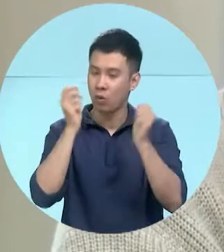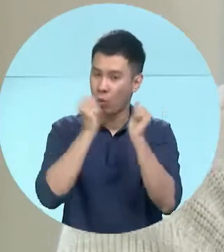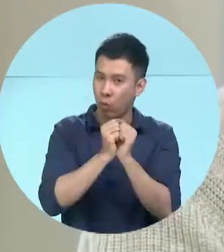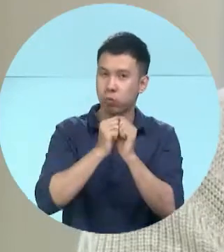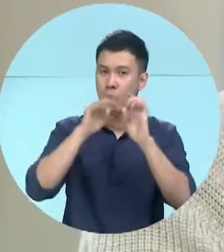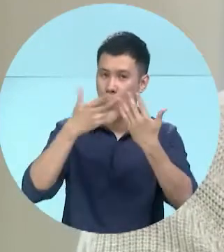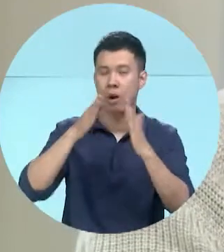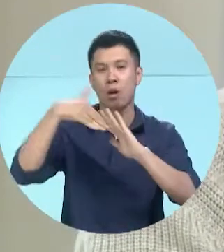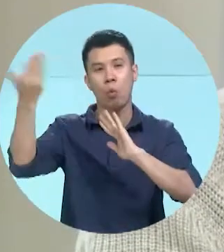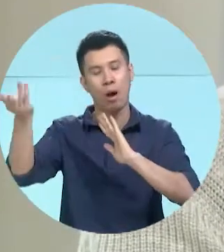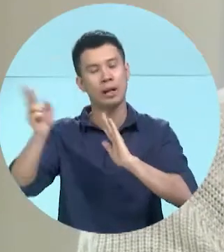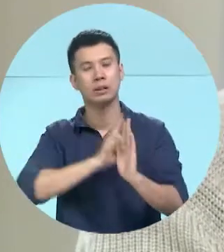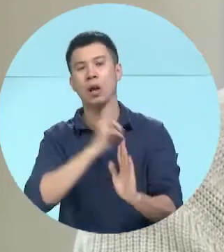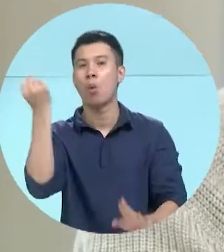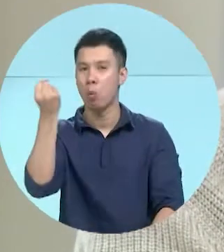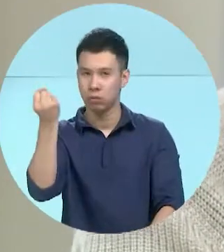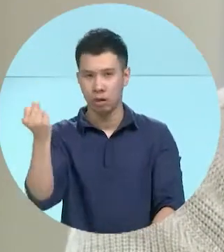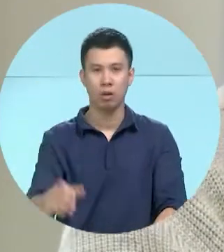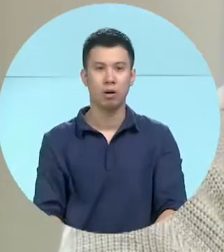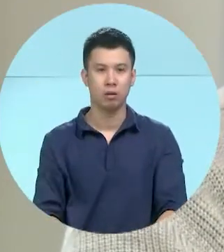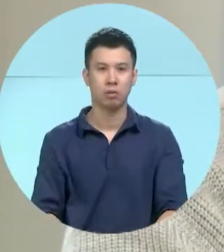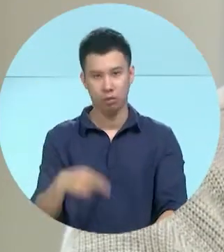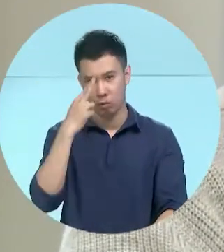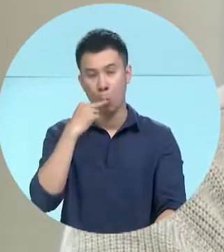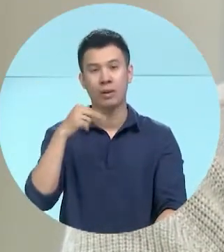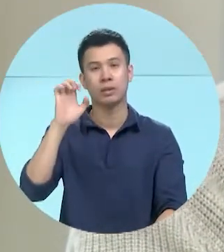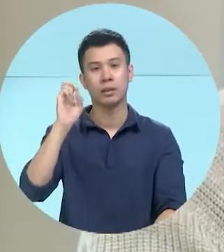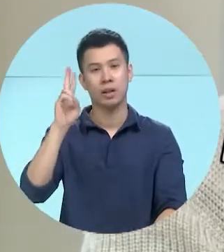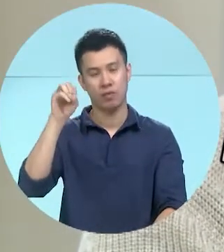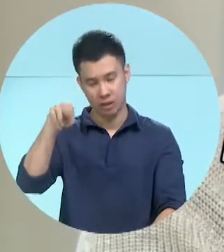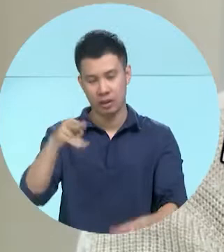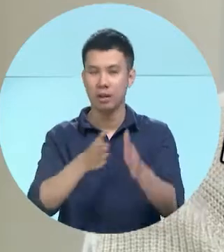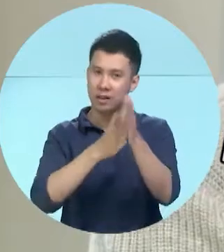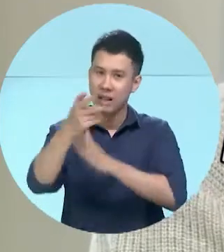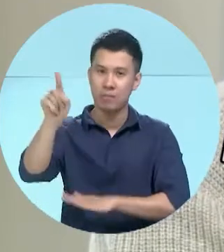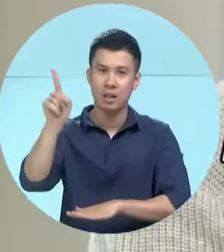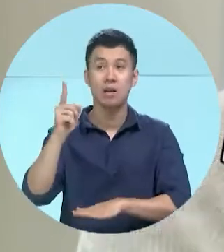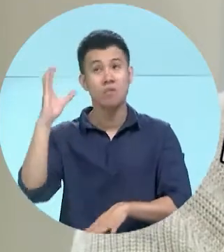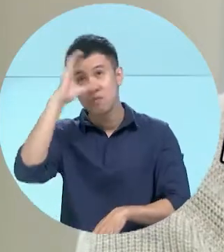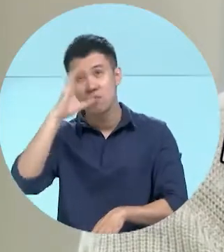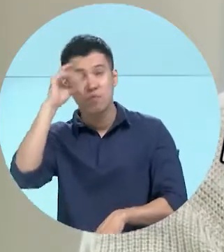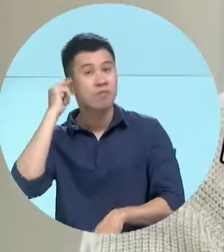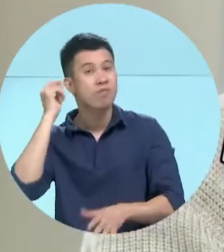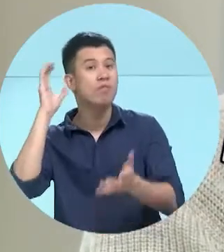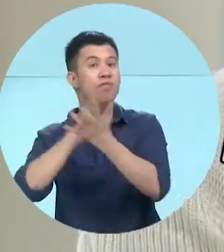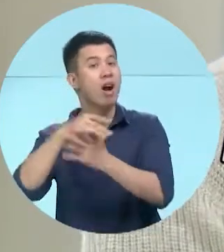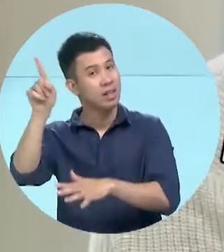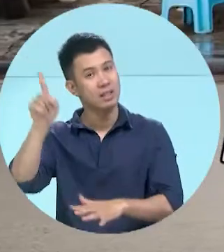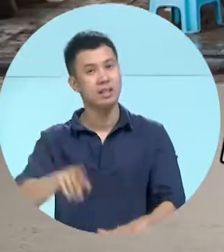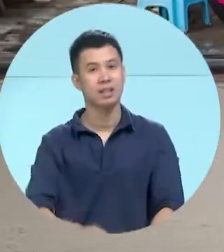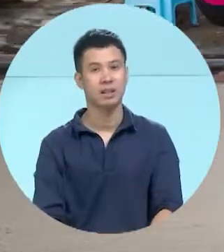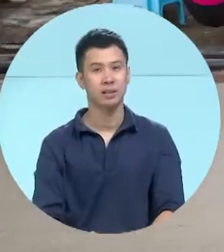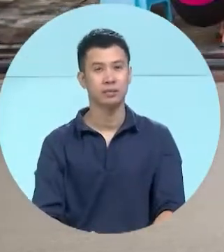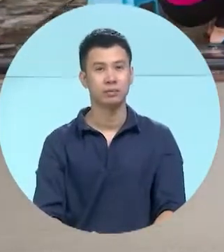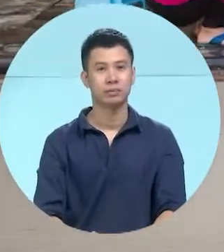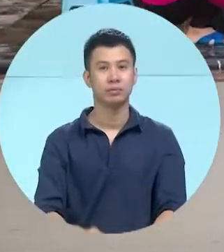family and they have some support. So I hope that that will happen for him. So we are finding, maybe he'll have a wife from Vietnam, I don't know.